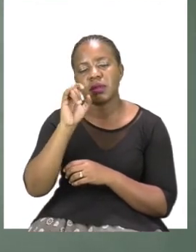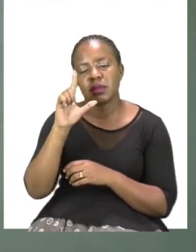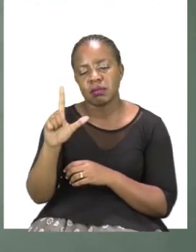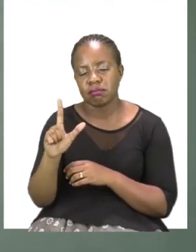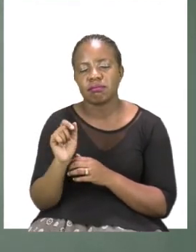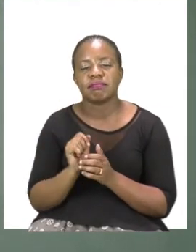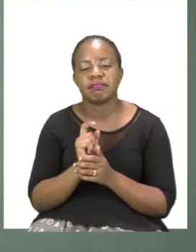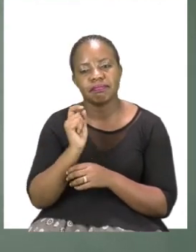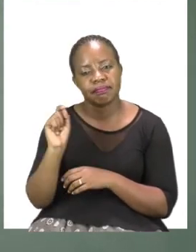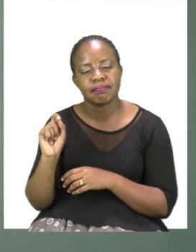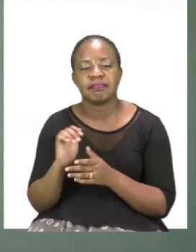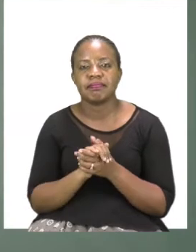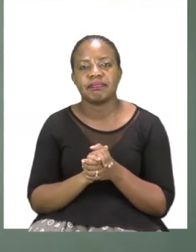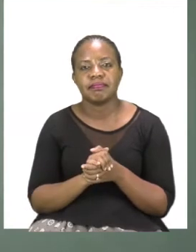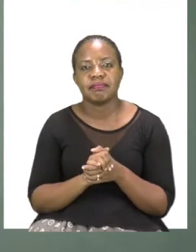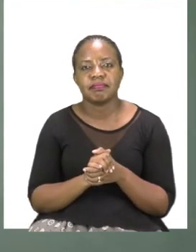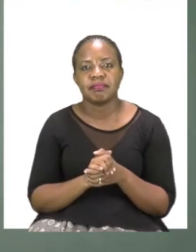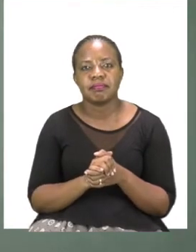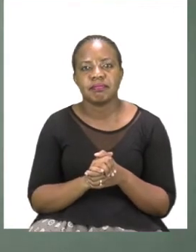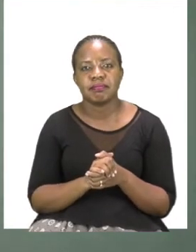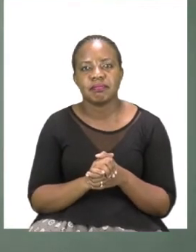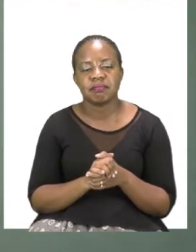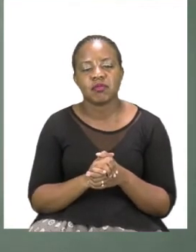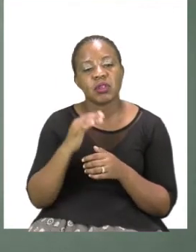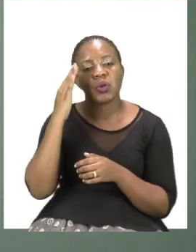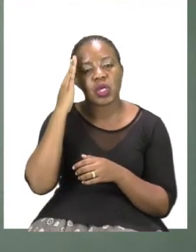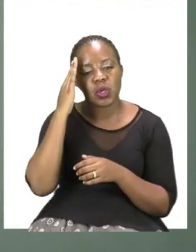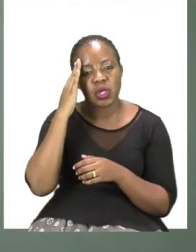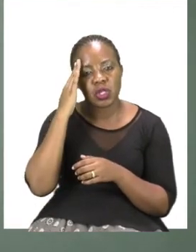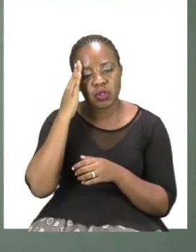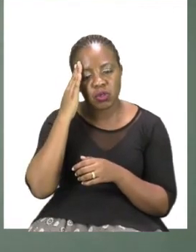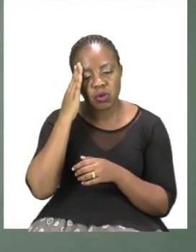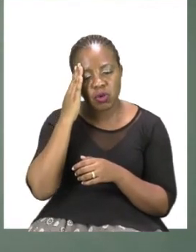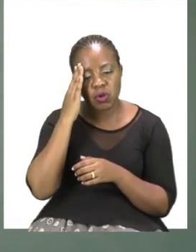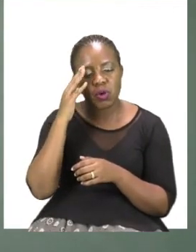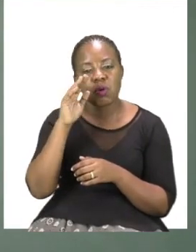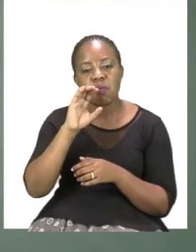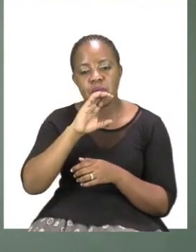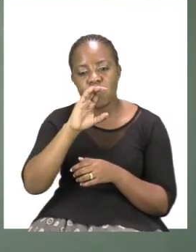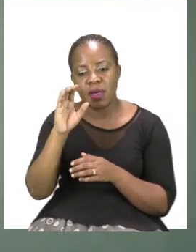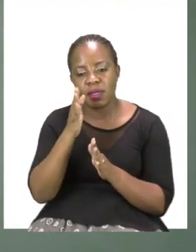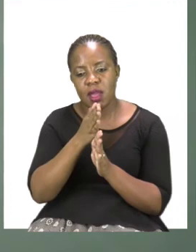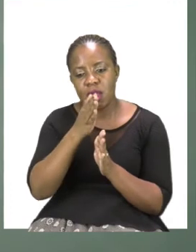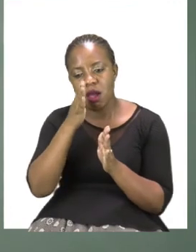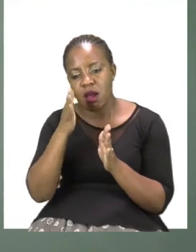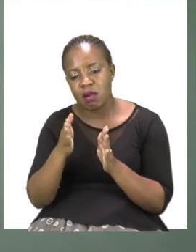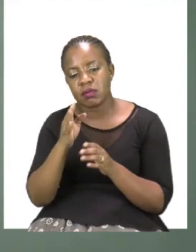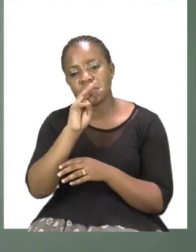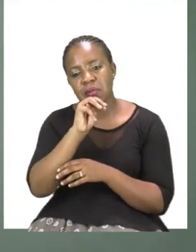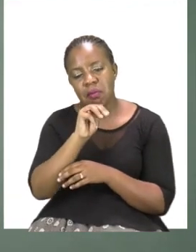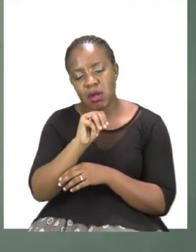Very good. So we know that this is the month after. The next